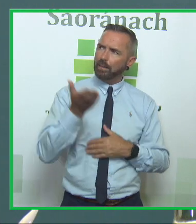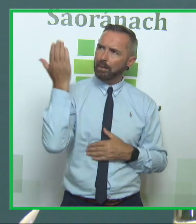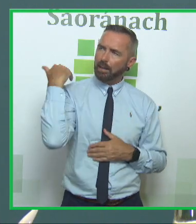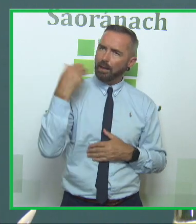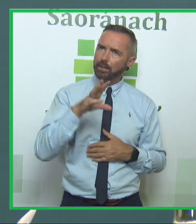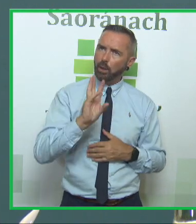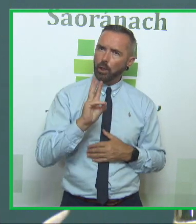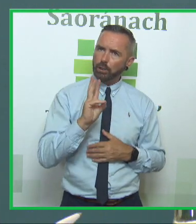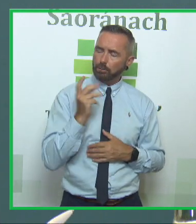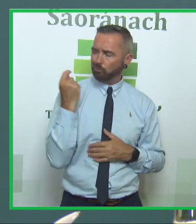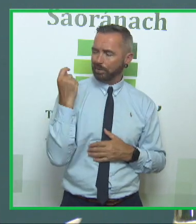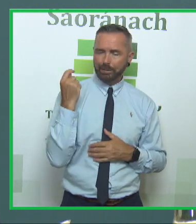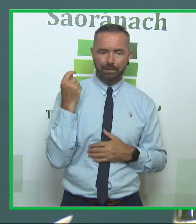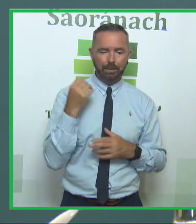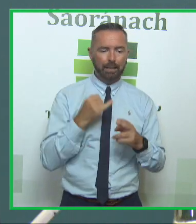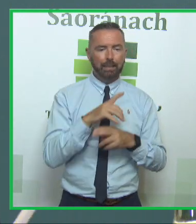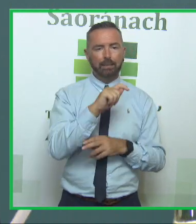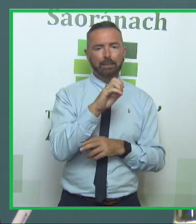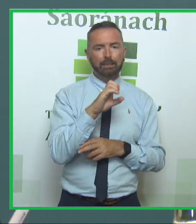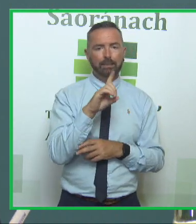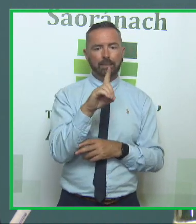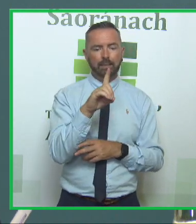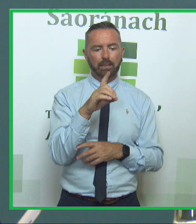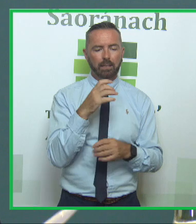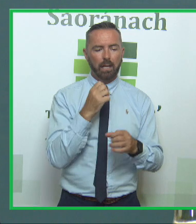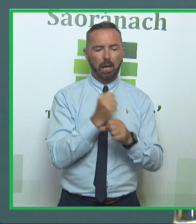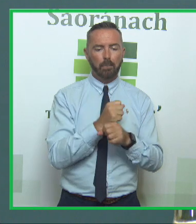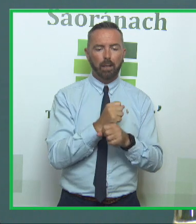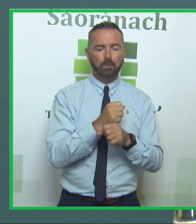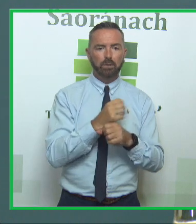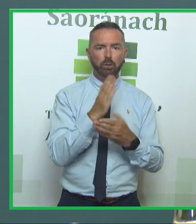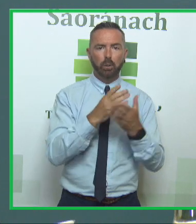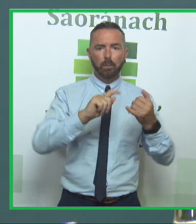Thursday, in the north in Trinity, around a pilot in